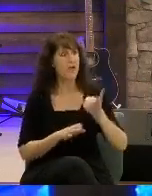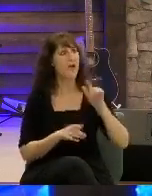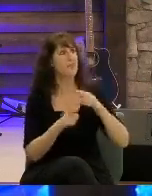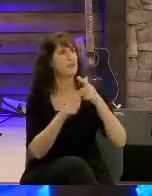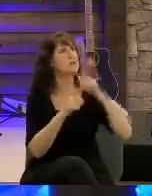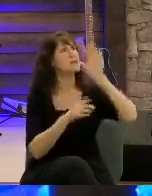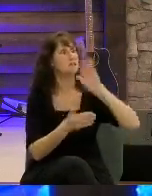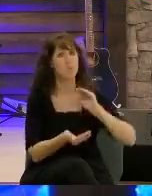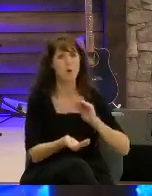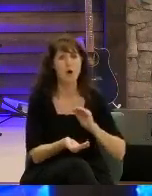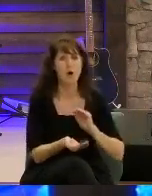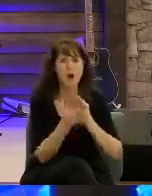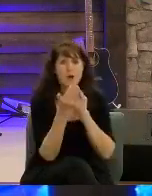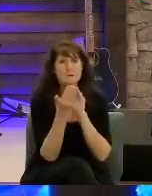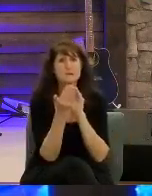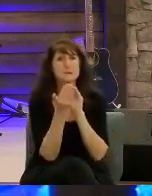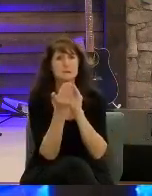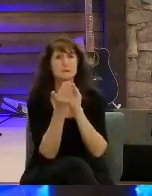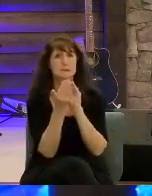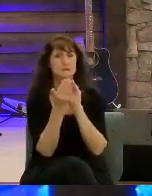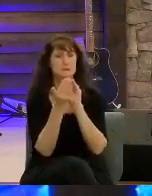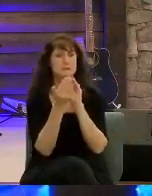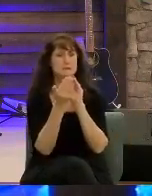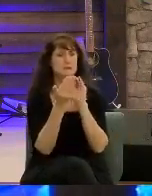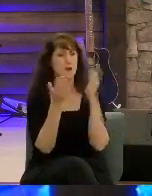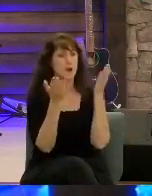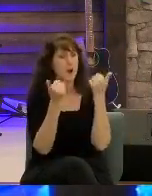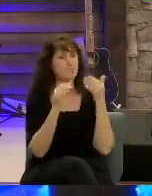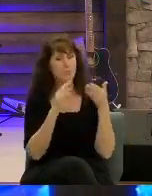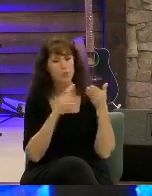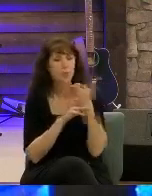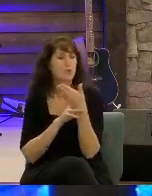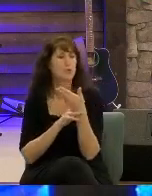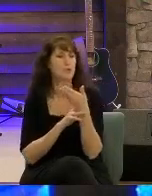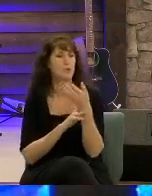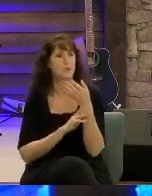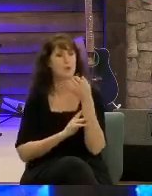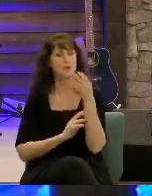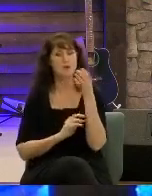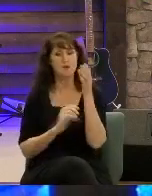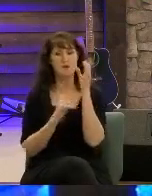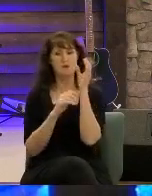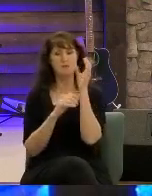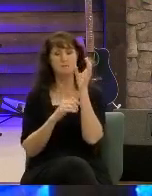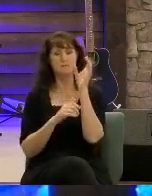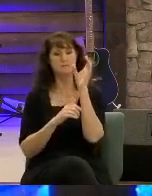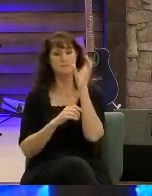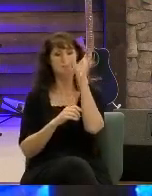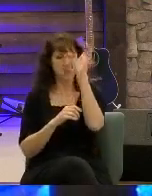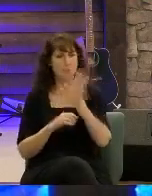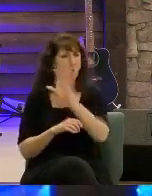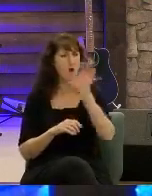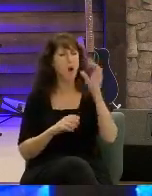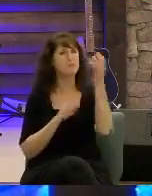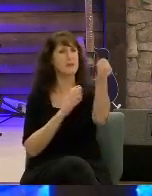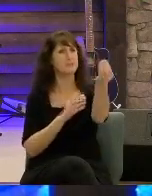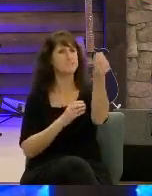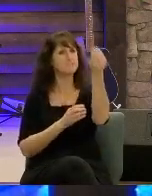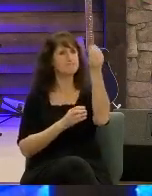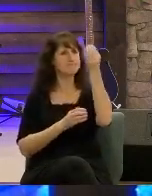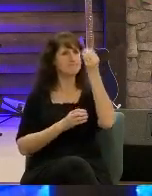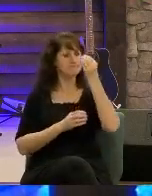and all of those attributes come through that cross and over to me, all right? Okay? They come over to